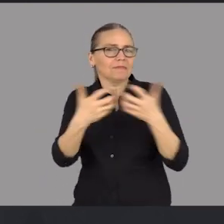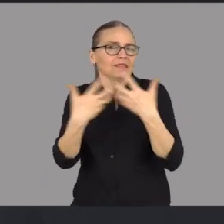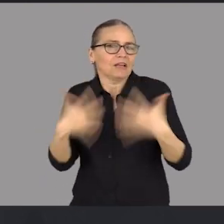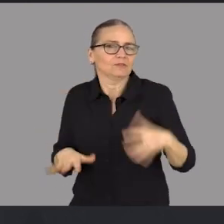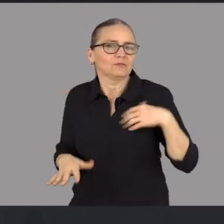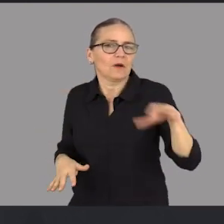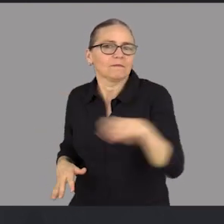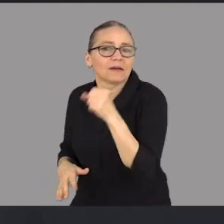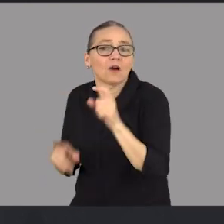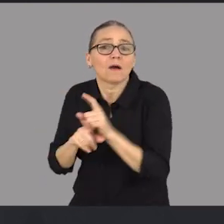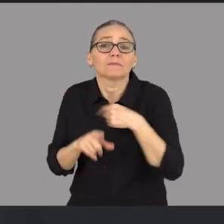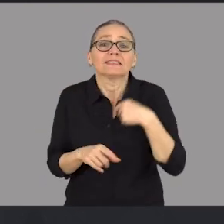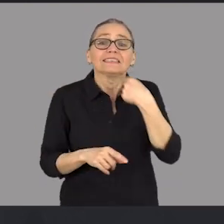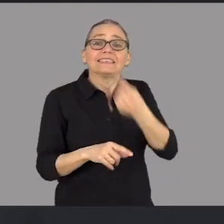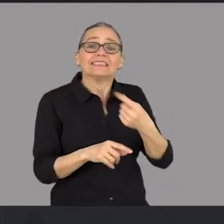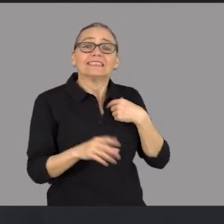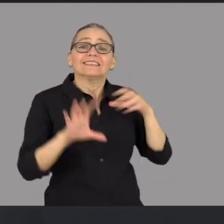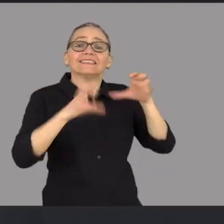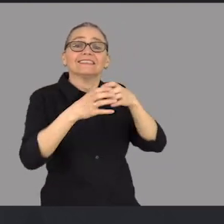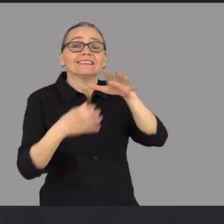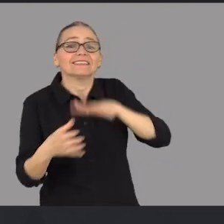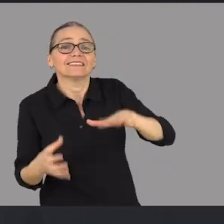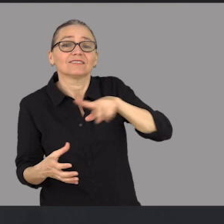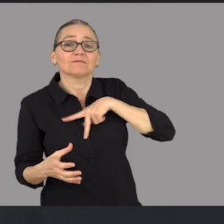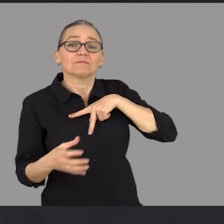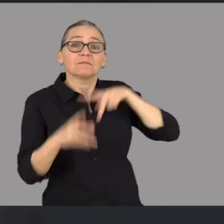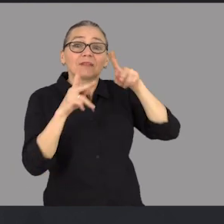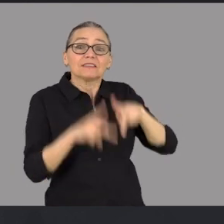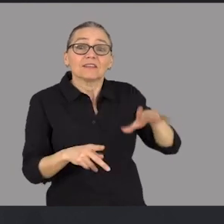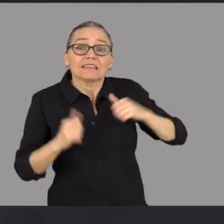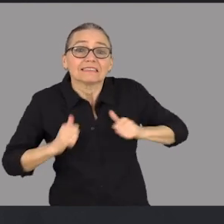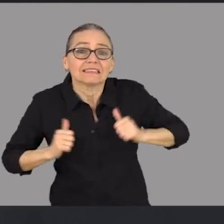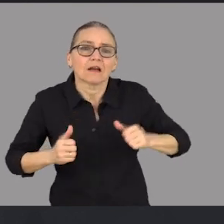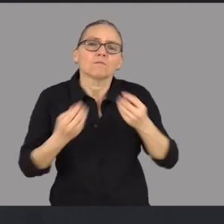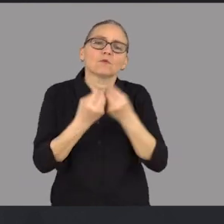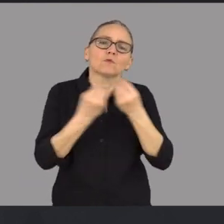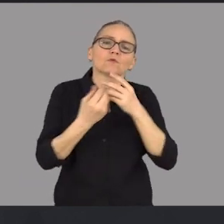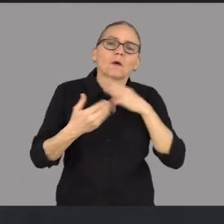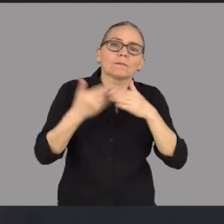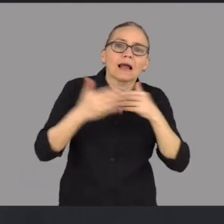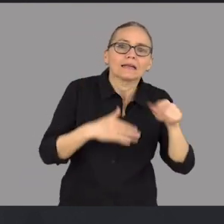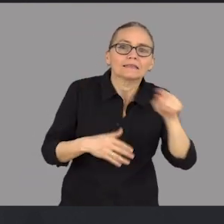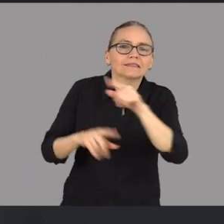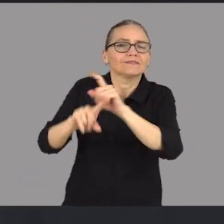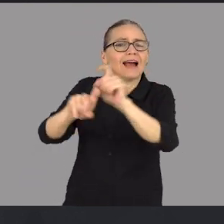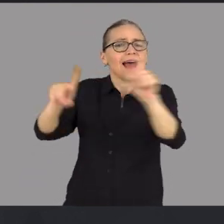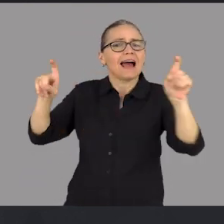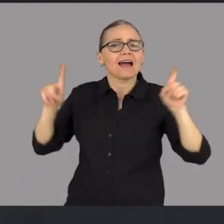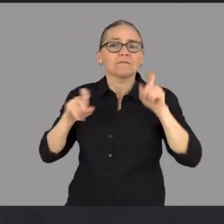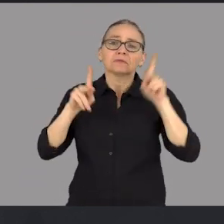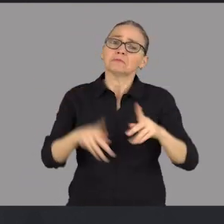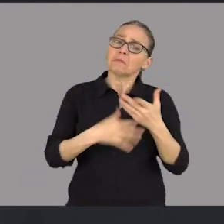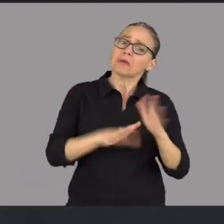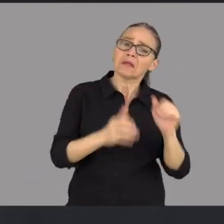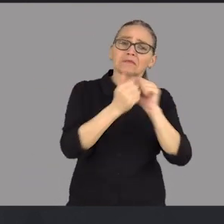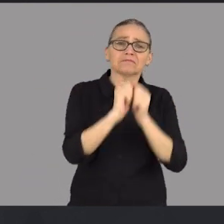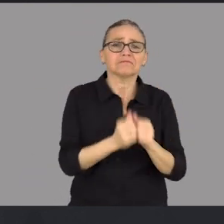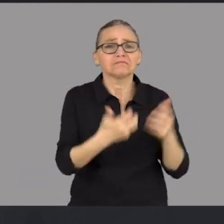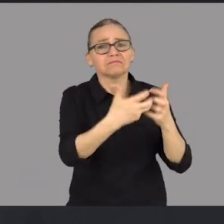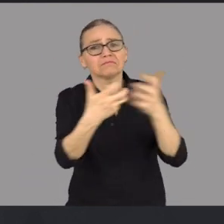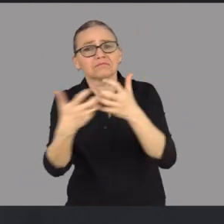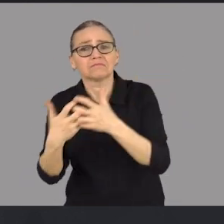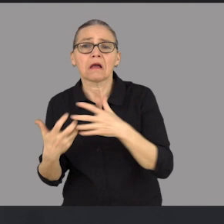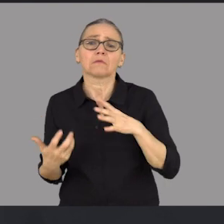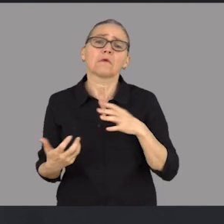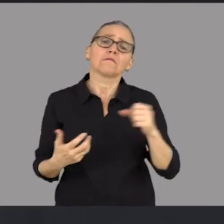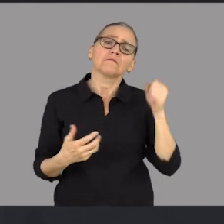it's, especially like I said, in our business, there's lots of things, lots of different positions and stuff. And if you're willing to try and accommodate,